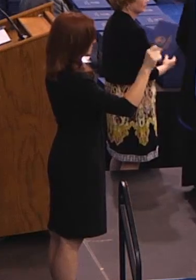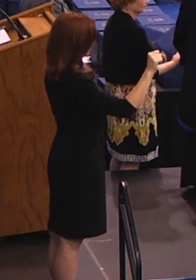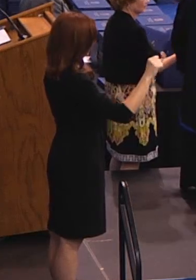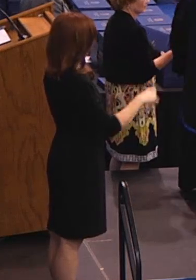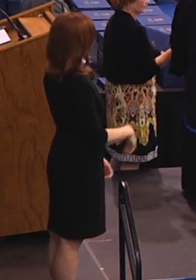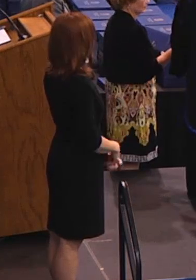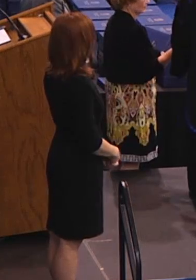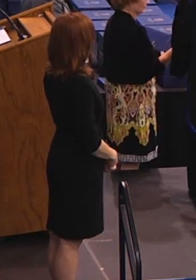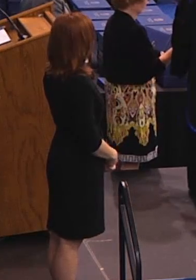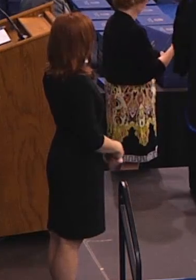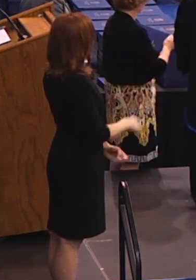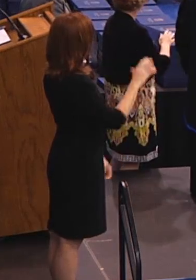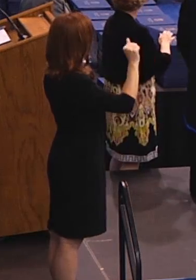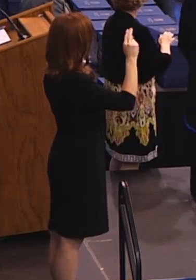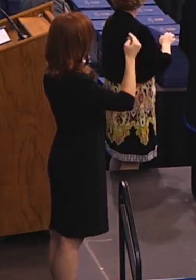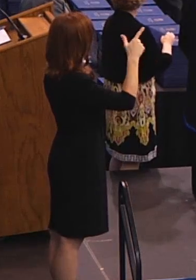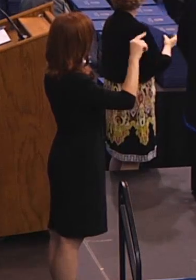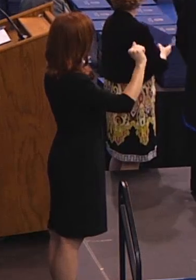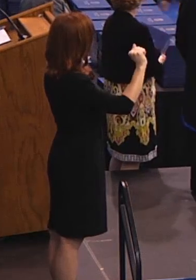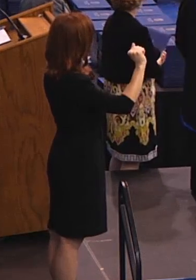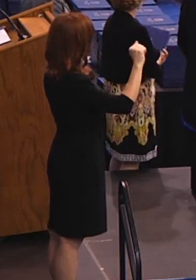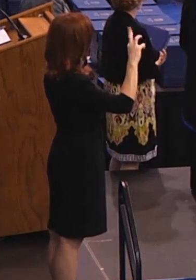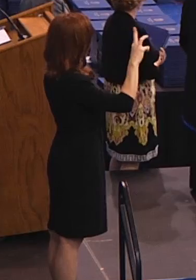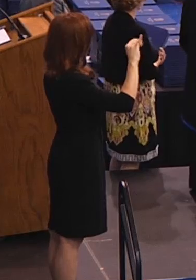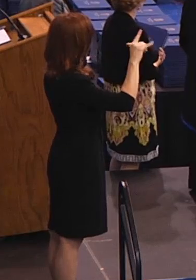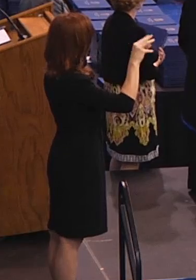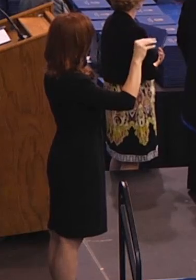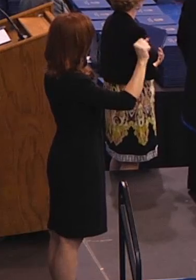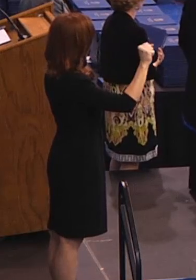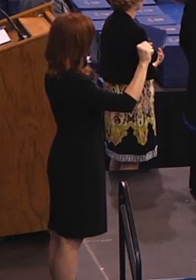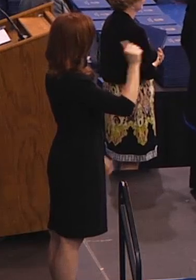Angela Dorothy Williams, Theater.